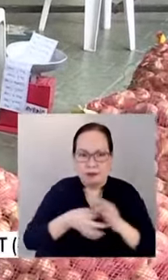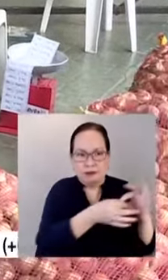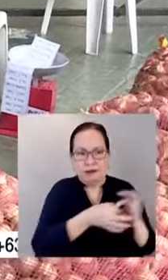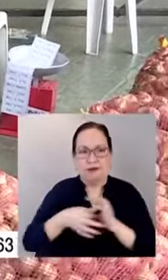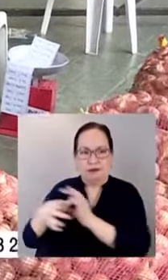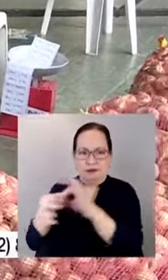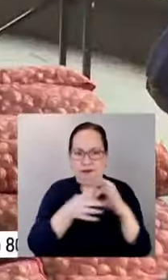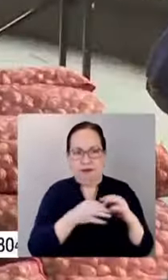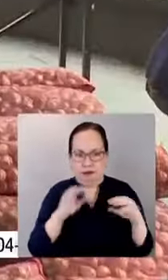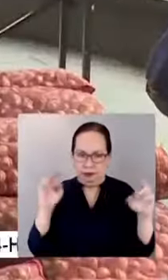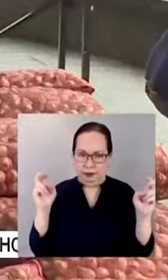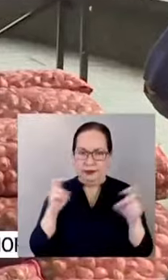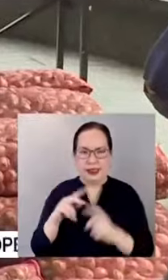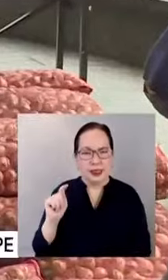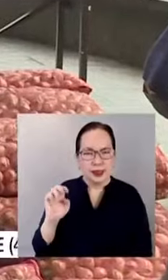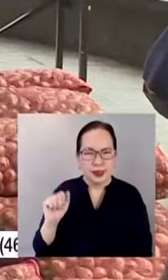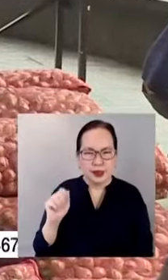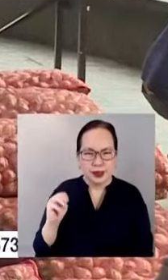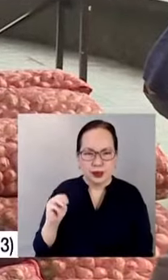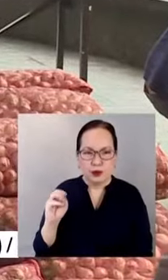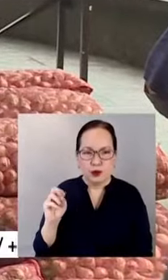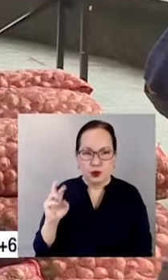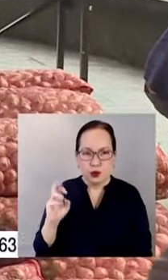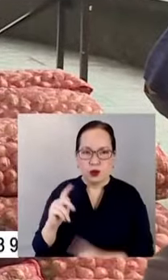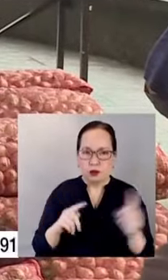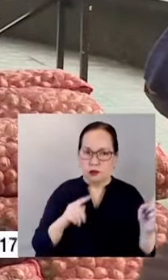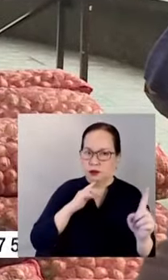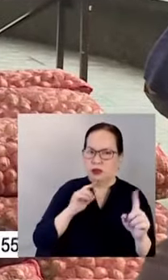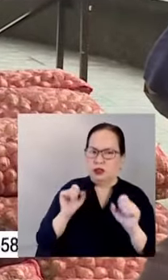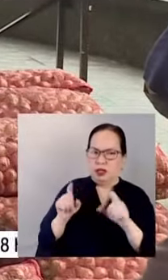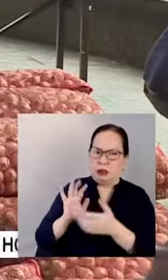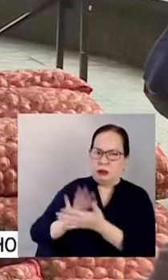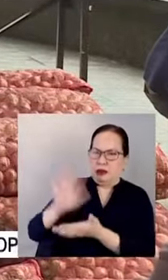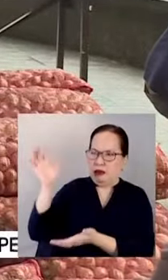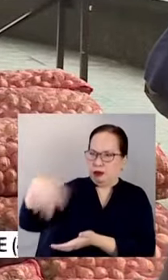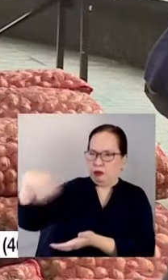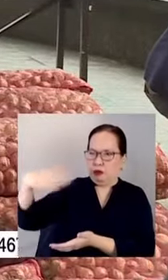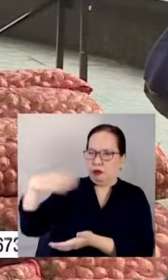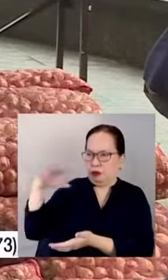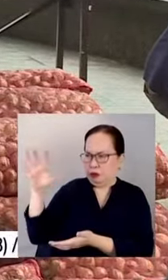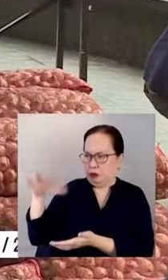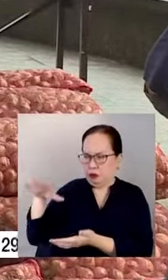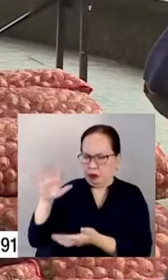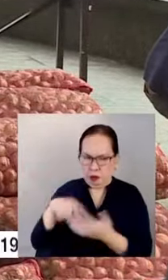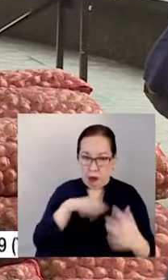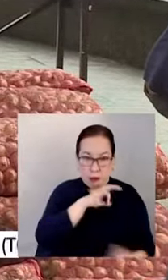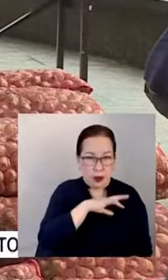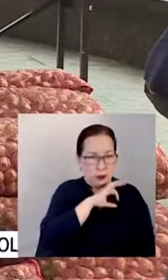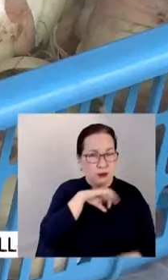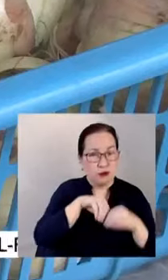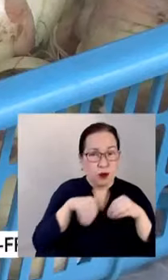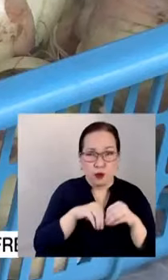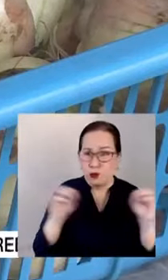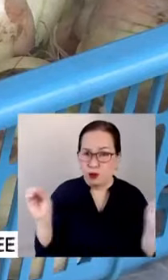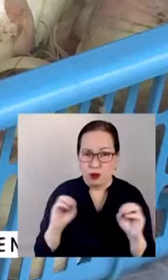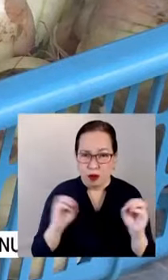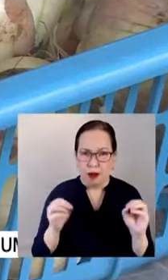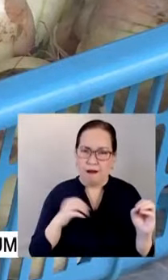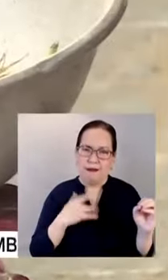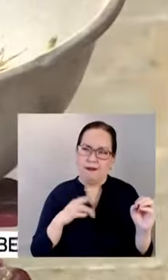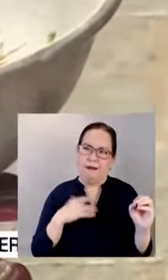solidarity purchase. Napakamahal ng retail price pero hindi naman nakikinabang po yung mga farmers natin. So talagang may disconnect po, may